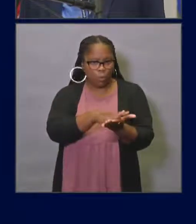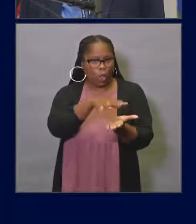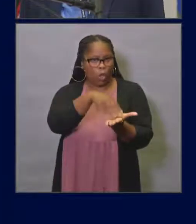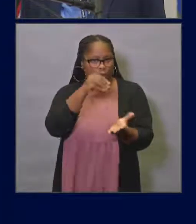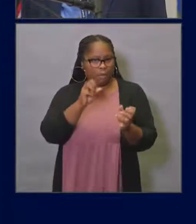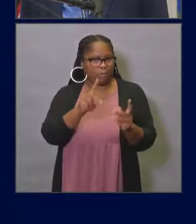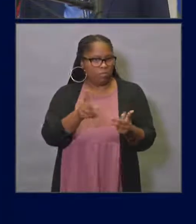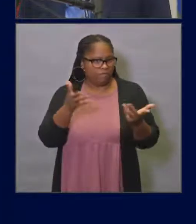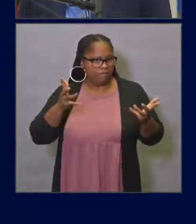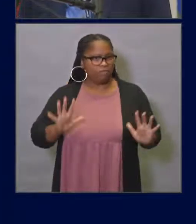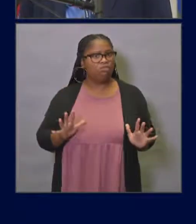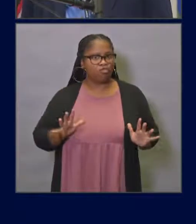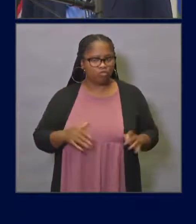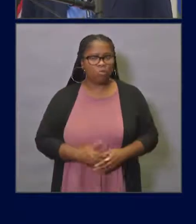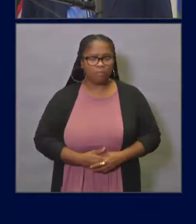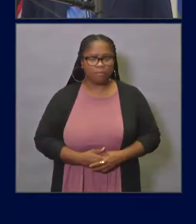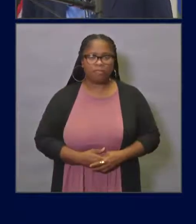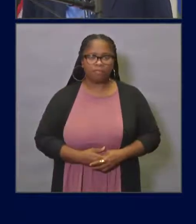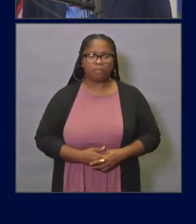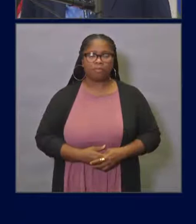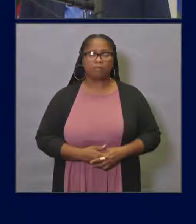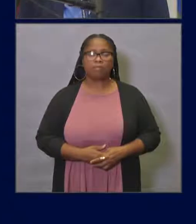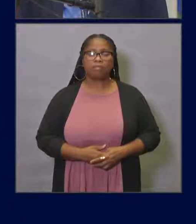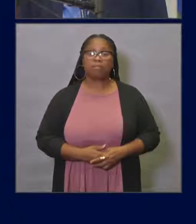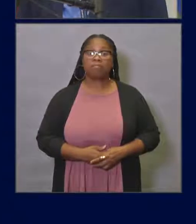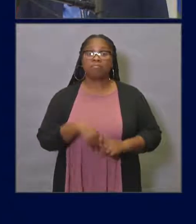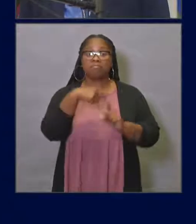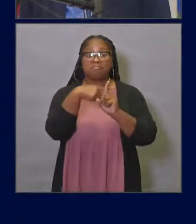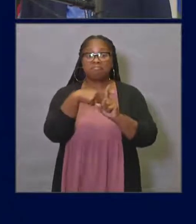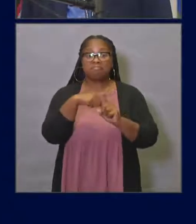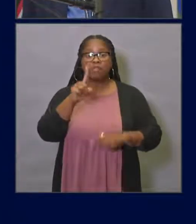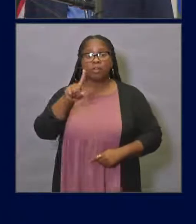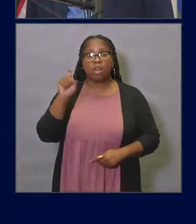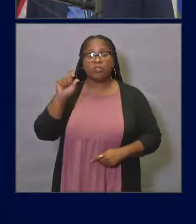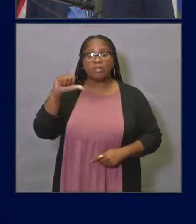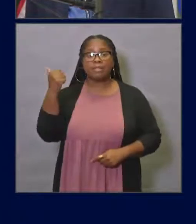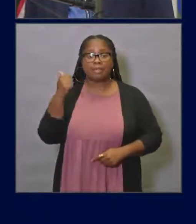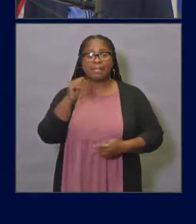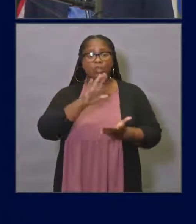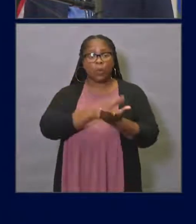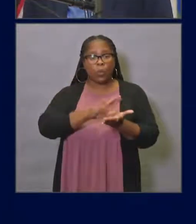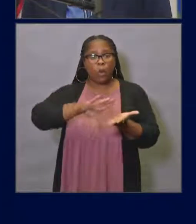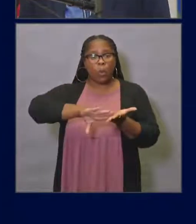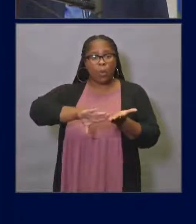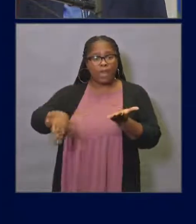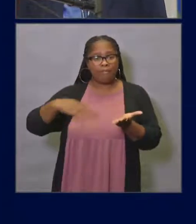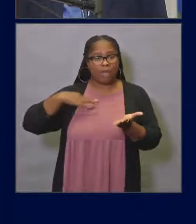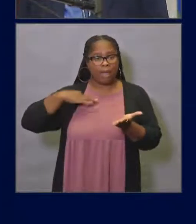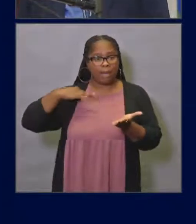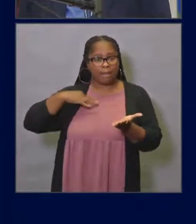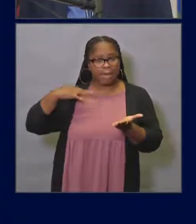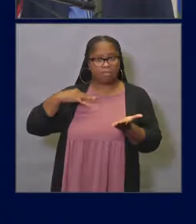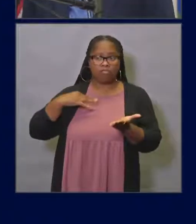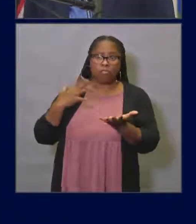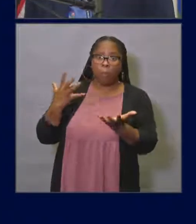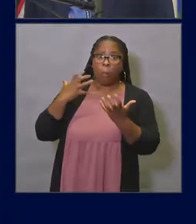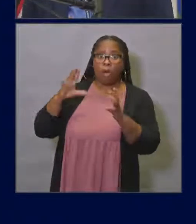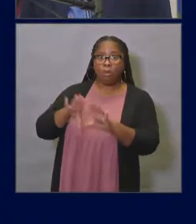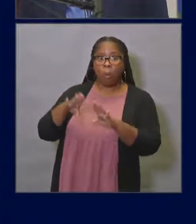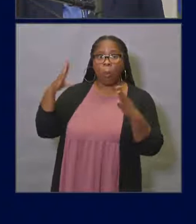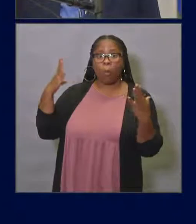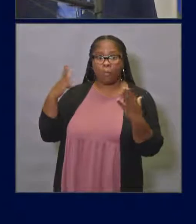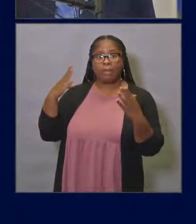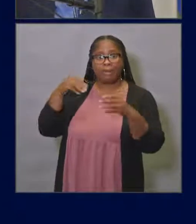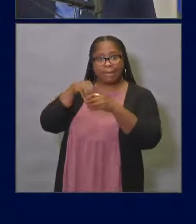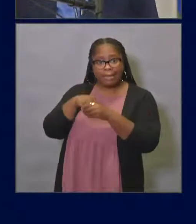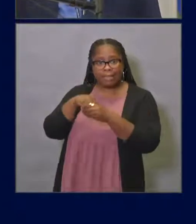opportunity. In addition, 110 school waiver applications to reopen on-site learning for grades